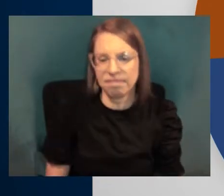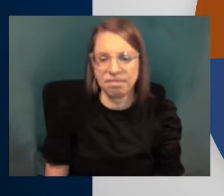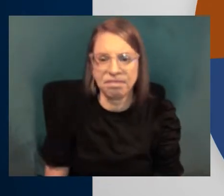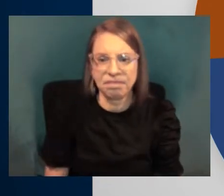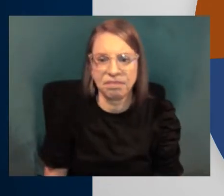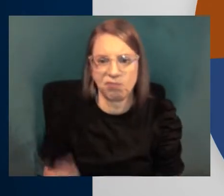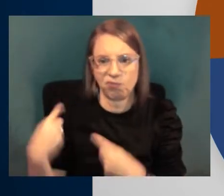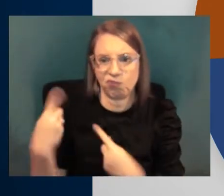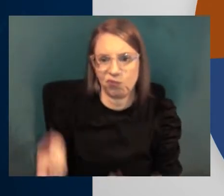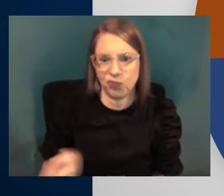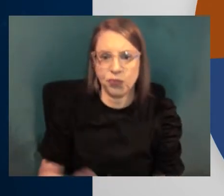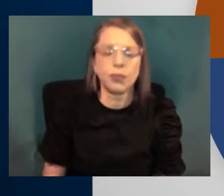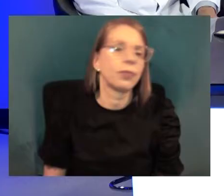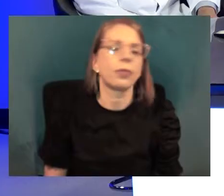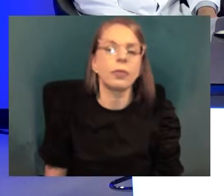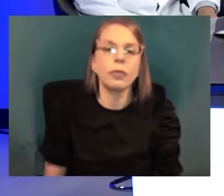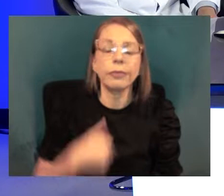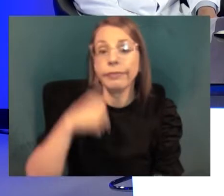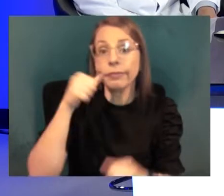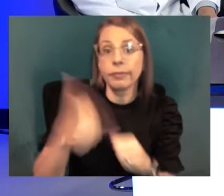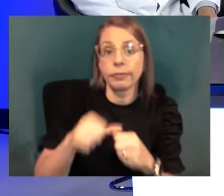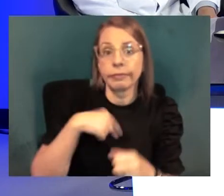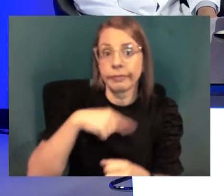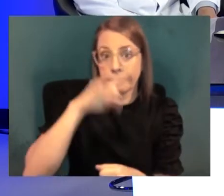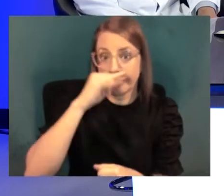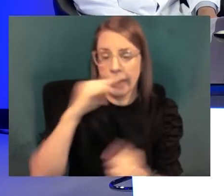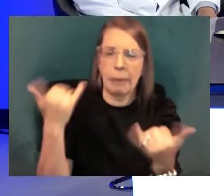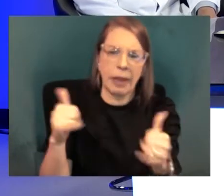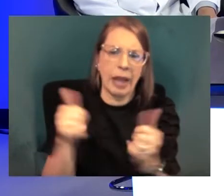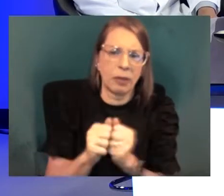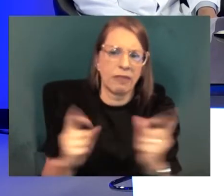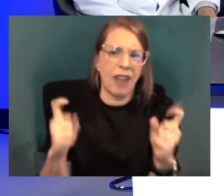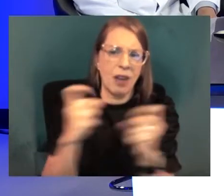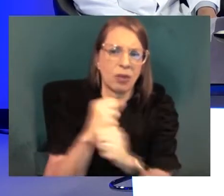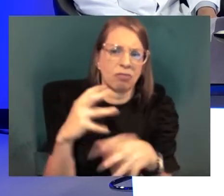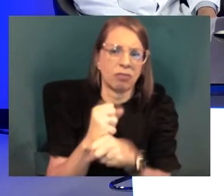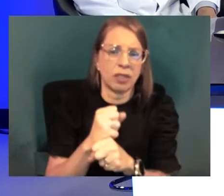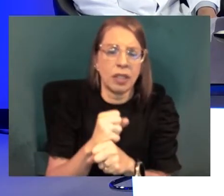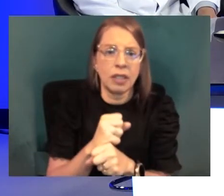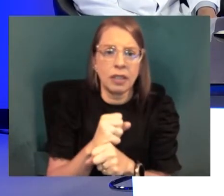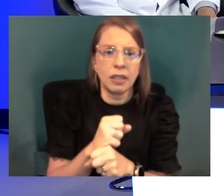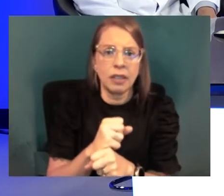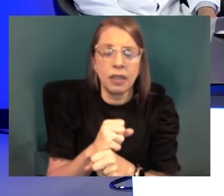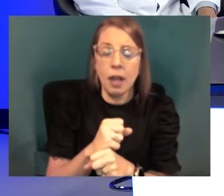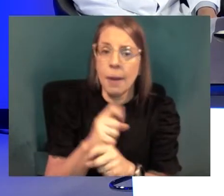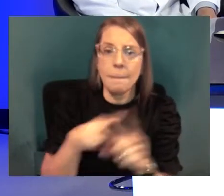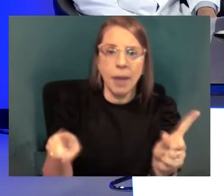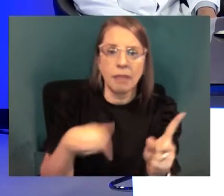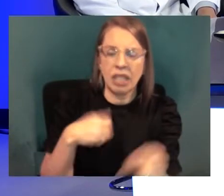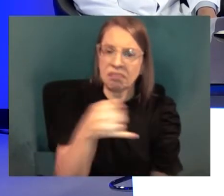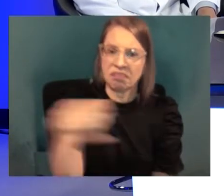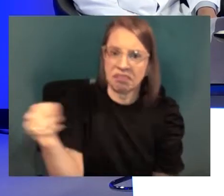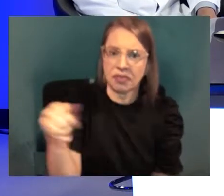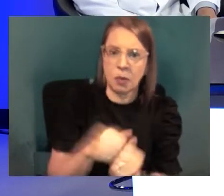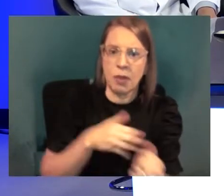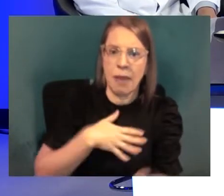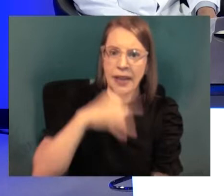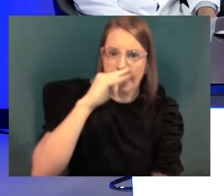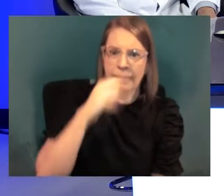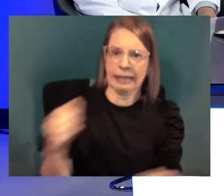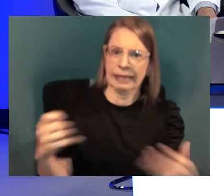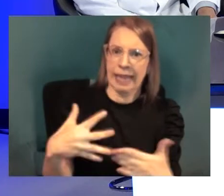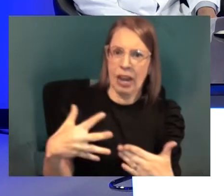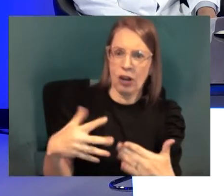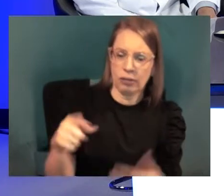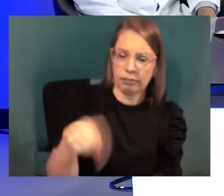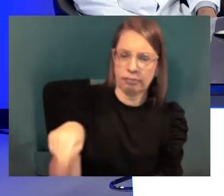interesting. I remember as a kid, I played with fireworks all the time, and I didn't have my kids do that. I was always a little scared of them, but I know it's